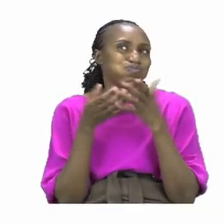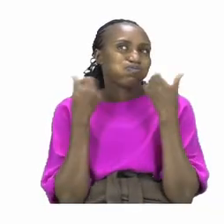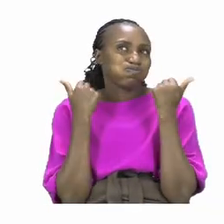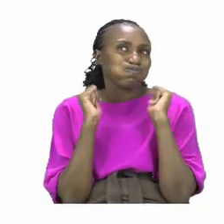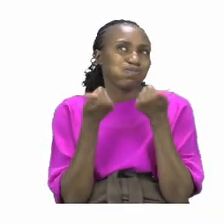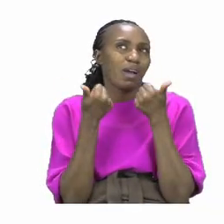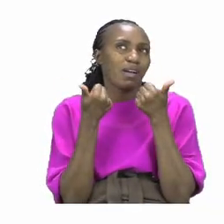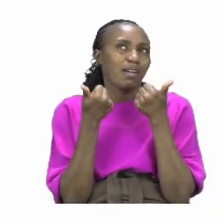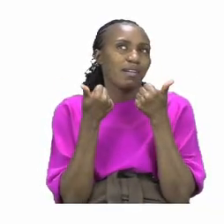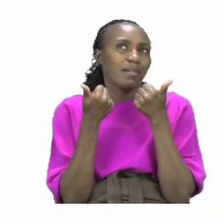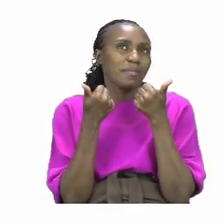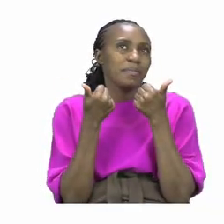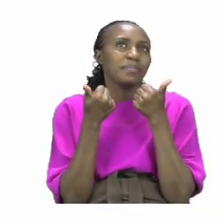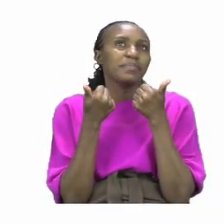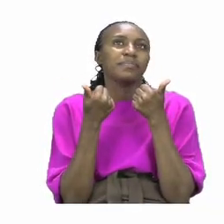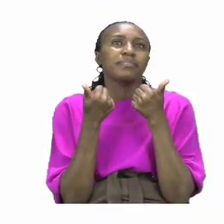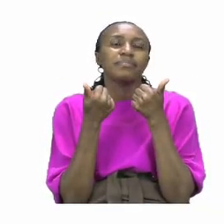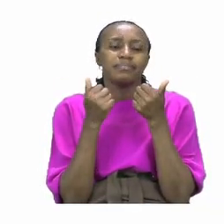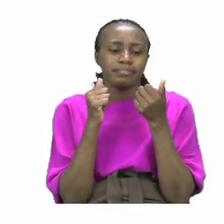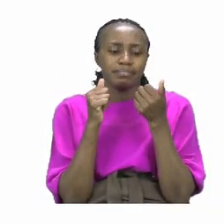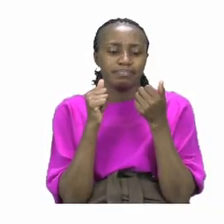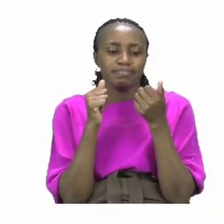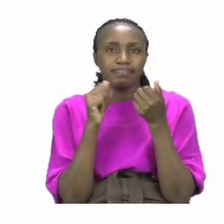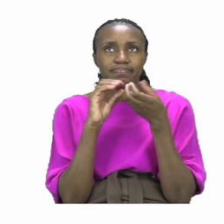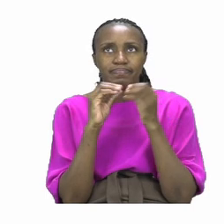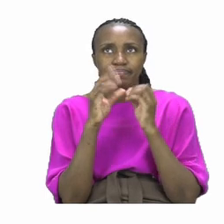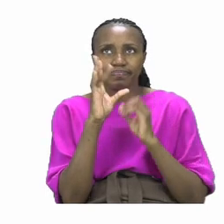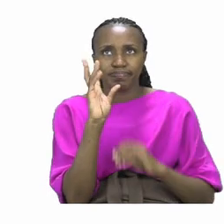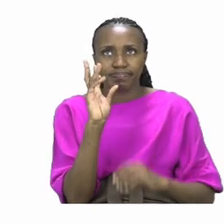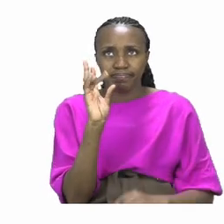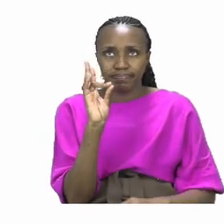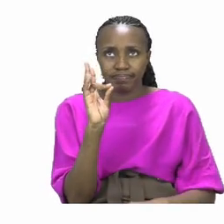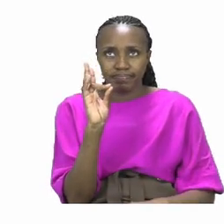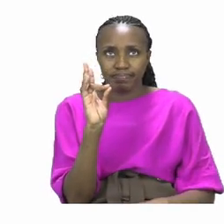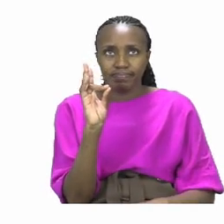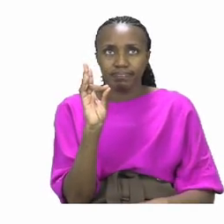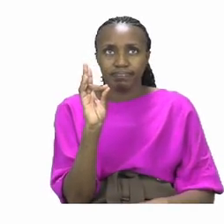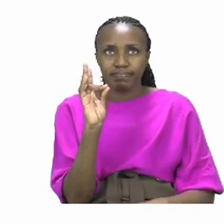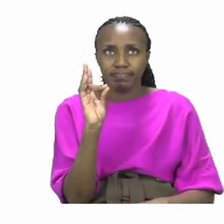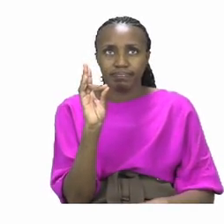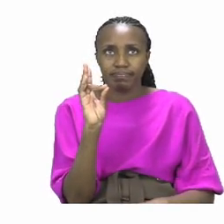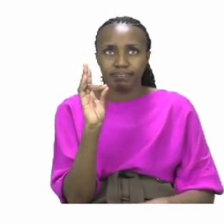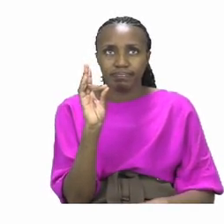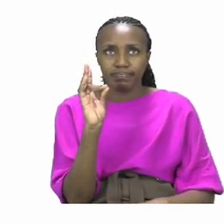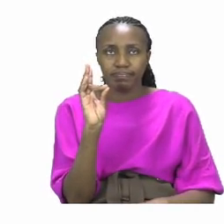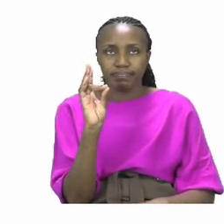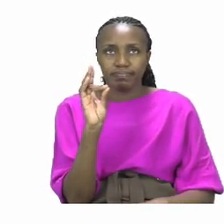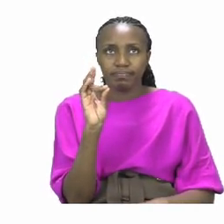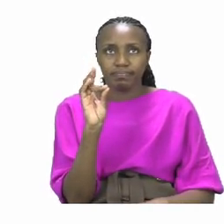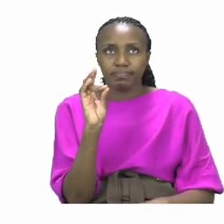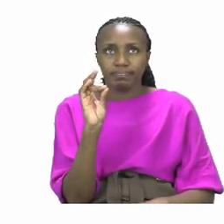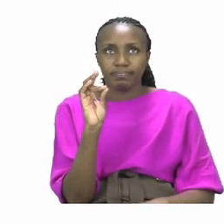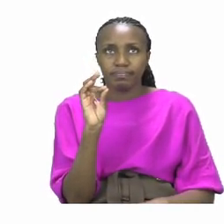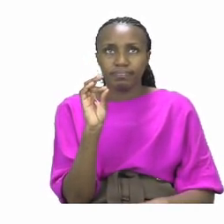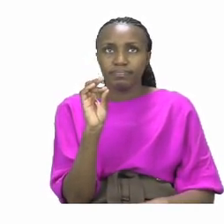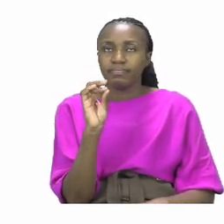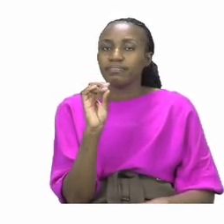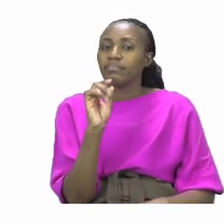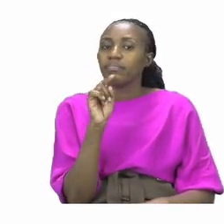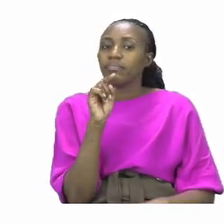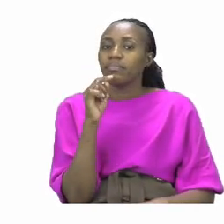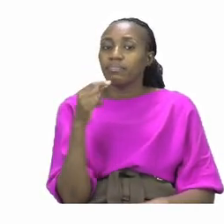job. Let's do the number 7. Number 7 says, he's